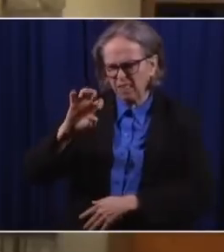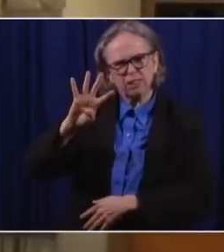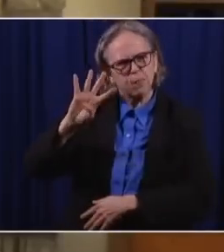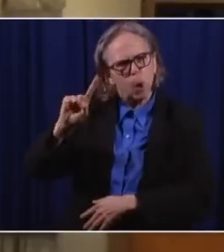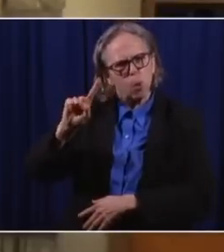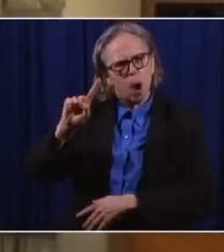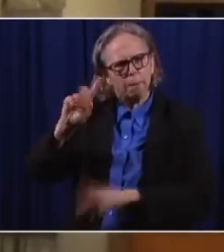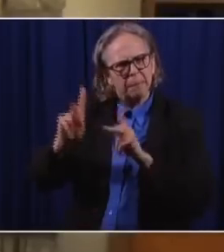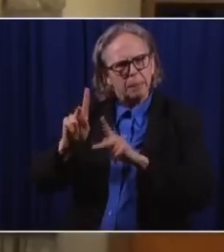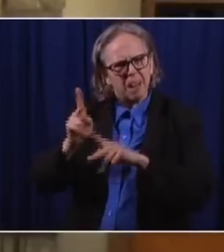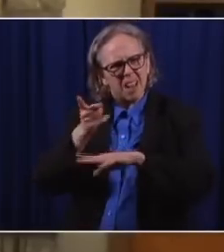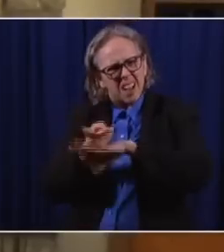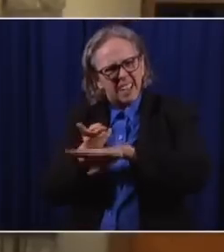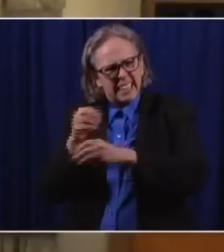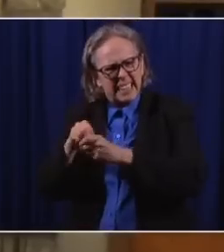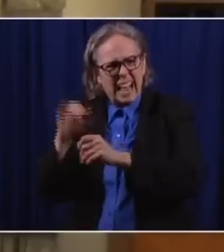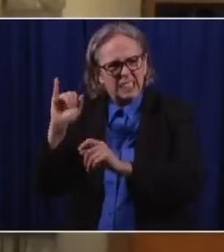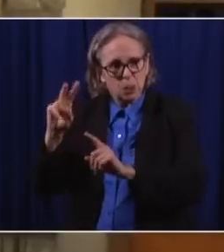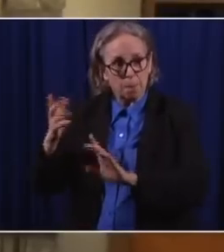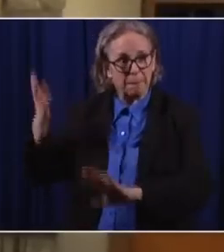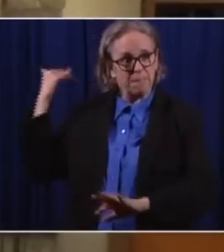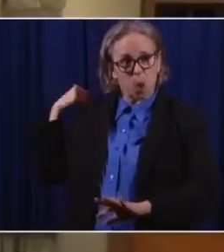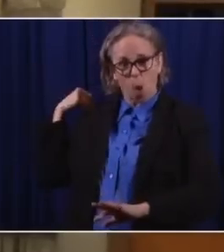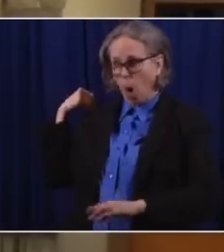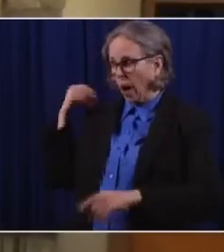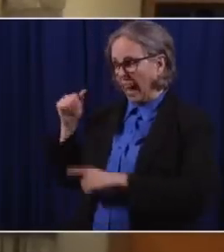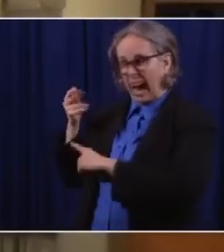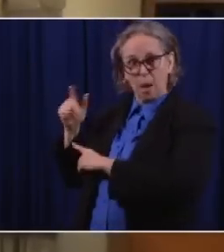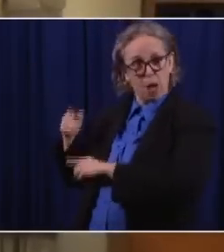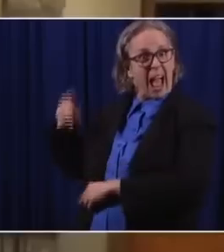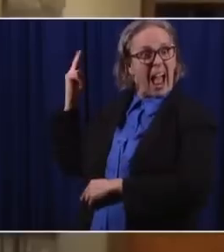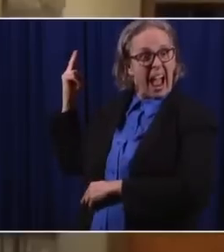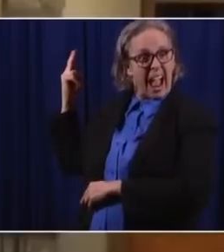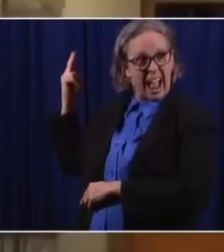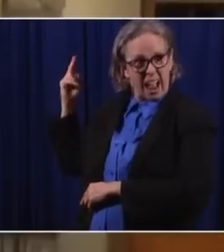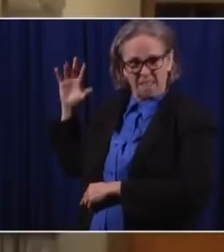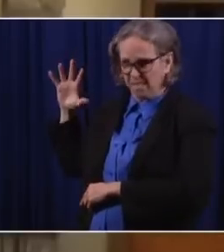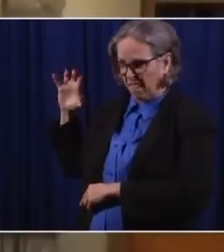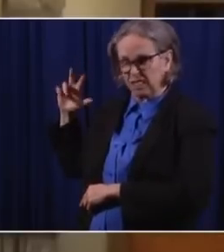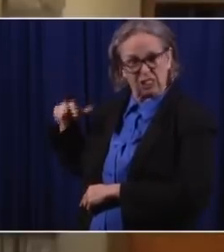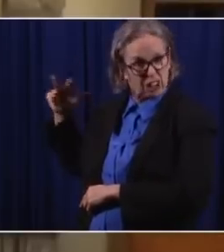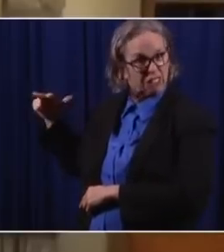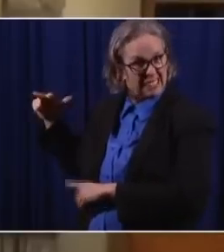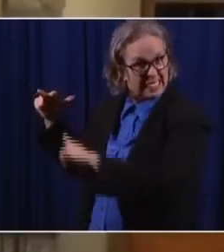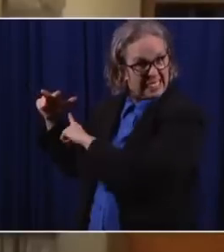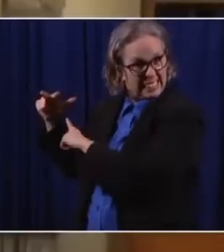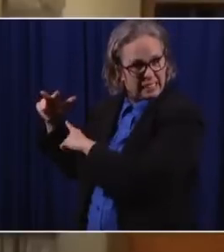533 in April. So you can see it from this chart. This chart goes back